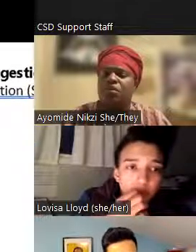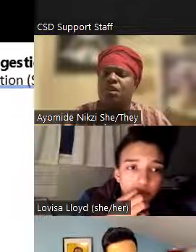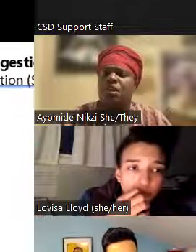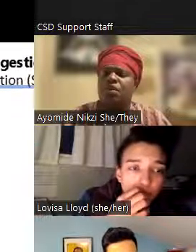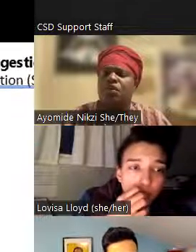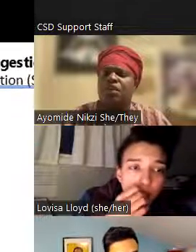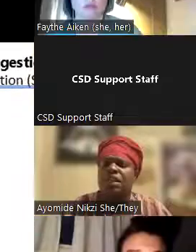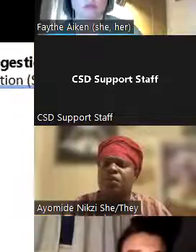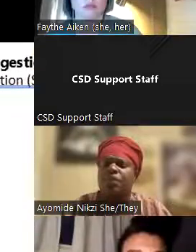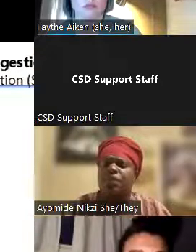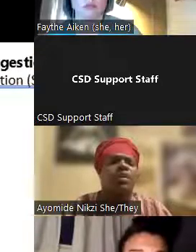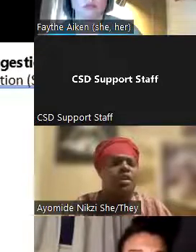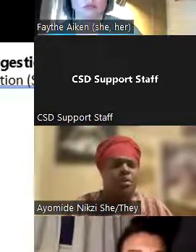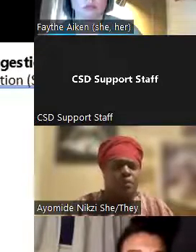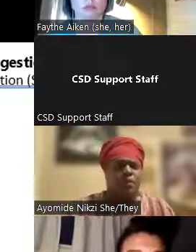do not. So